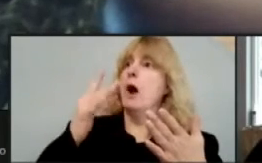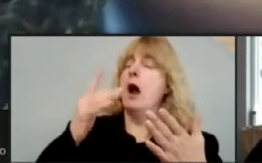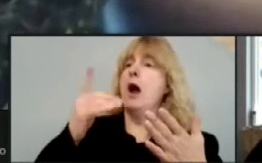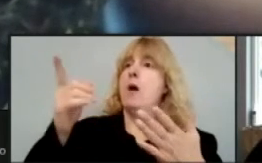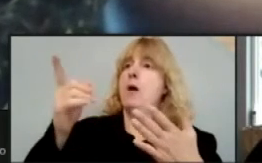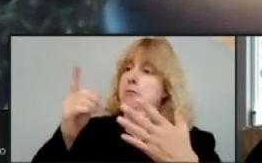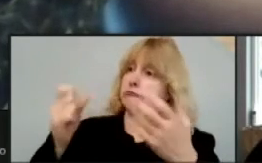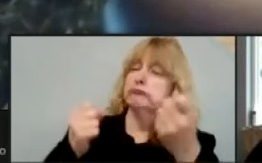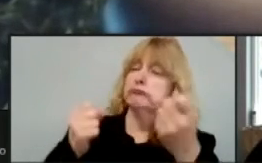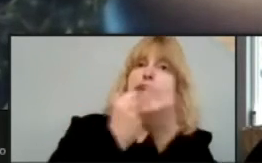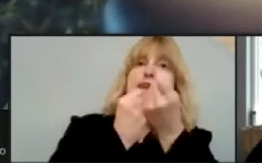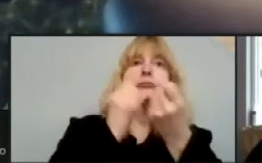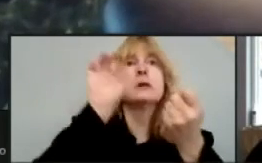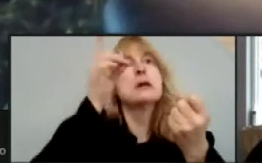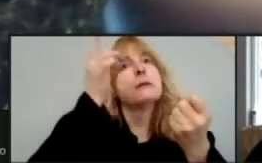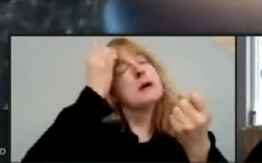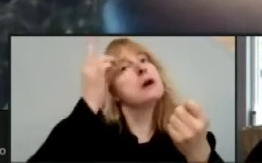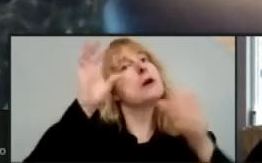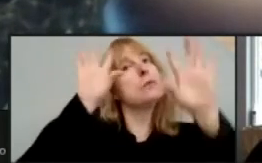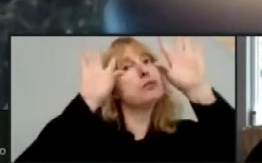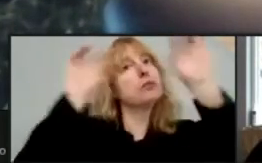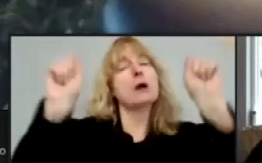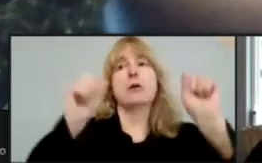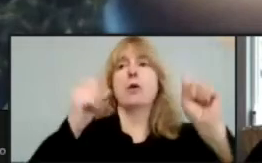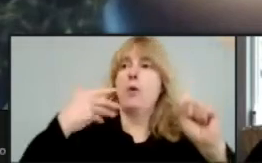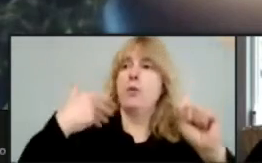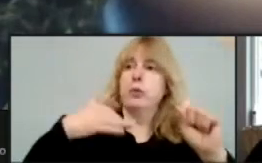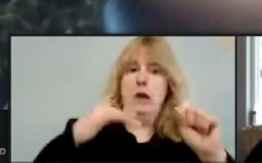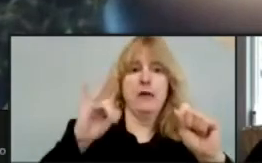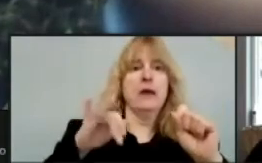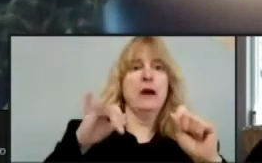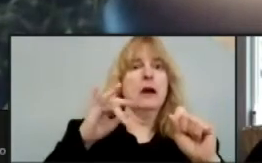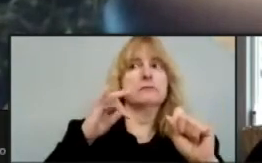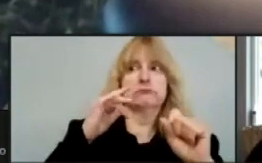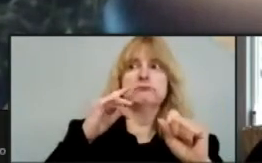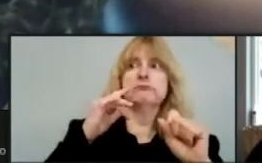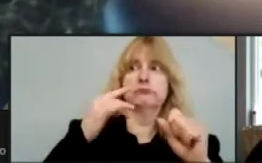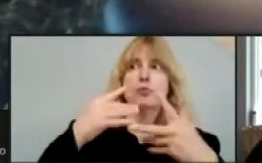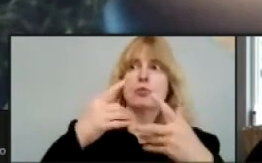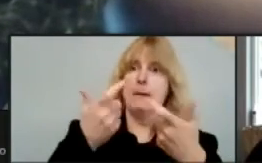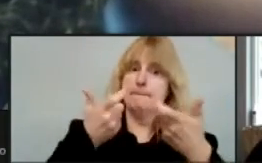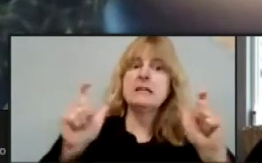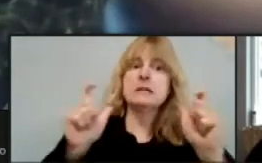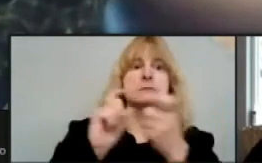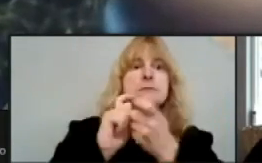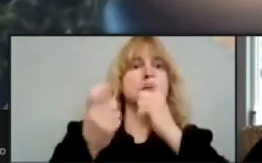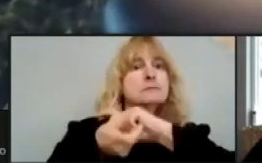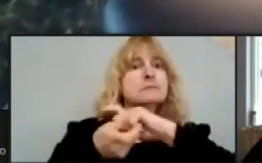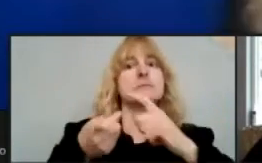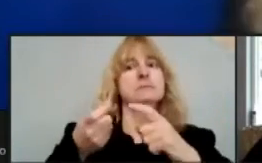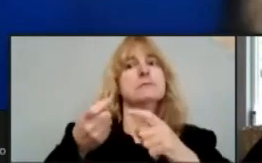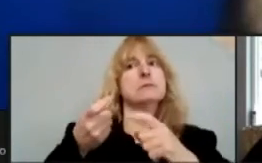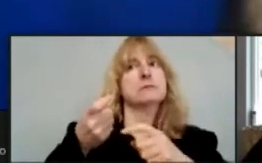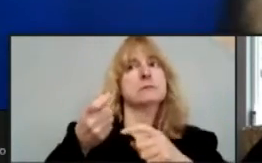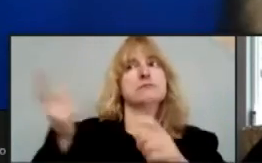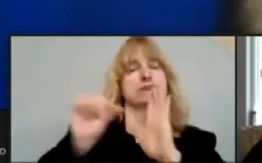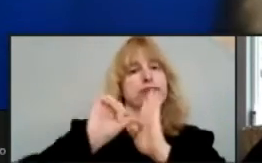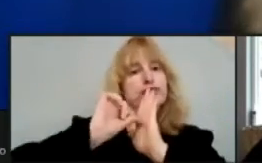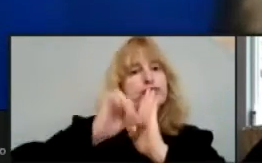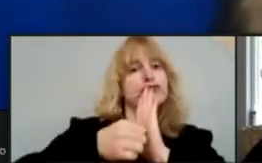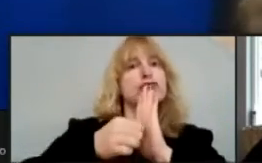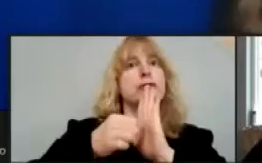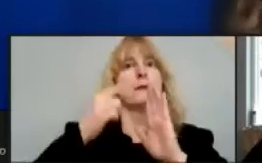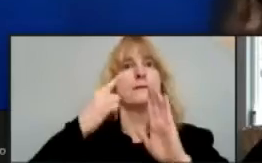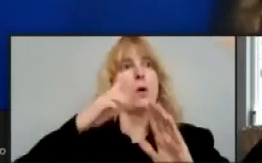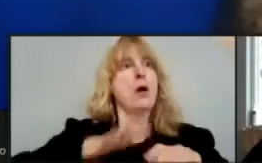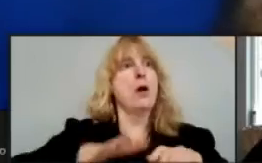president is really telling about what can happen throughout this country. Indeed. Thank you. And thank you